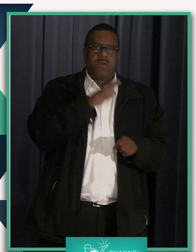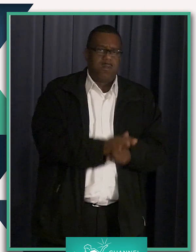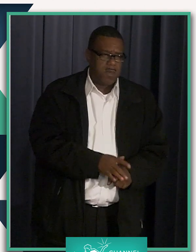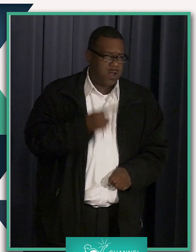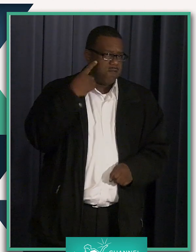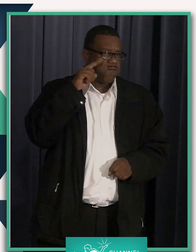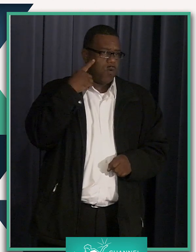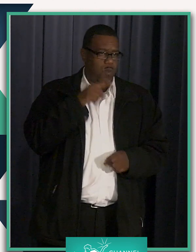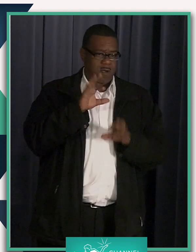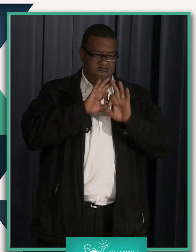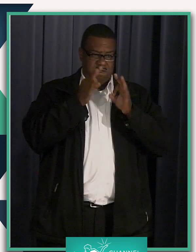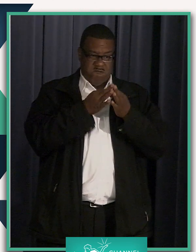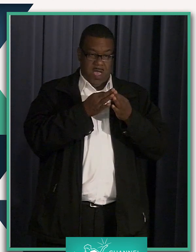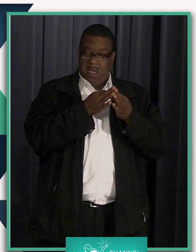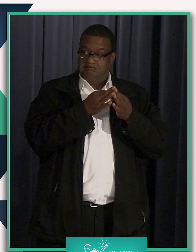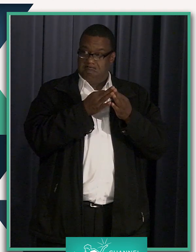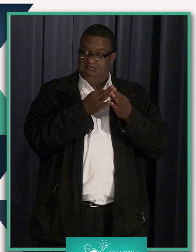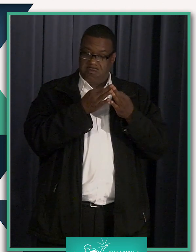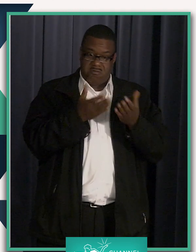families out of poverty.